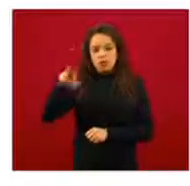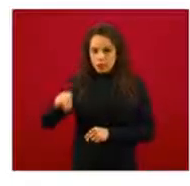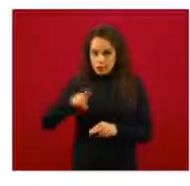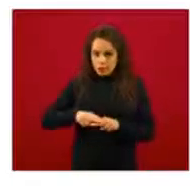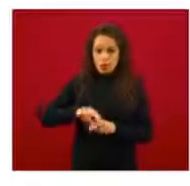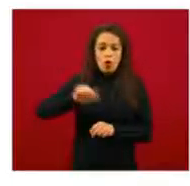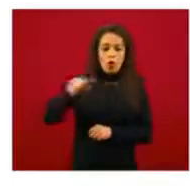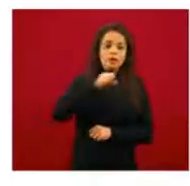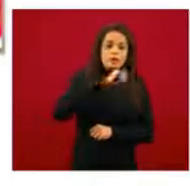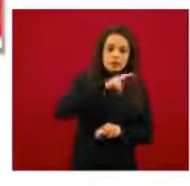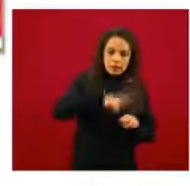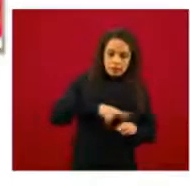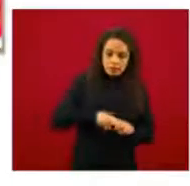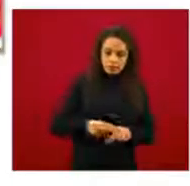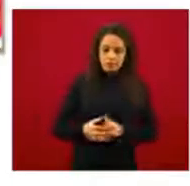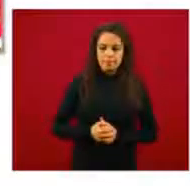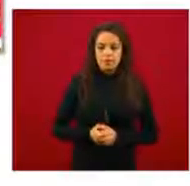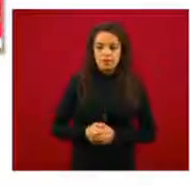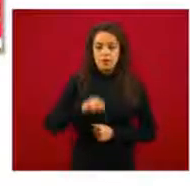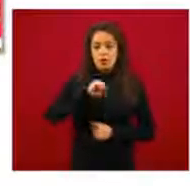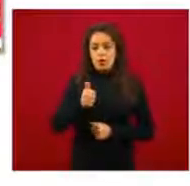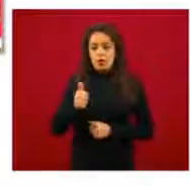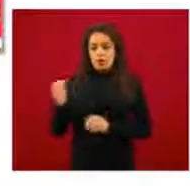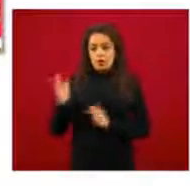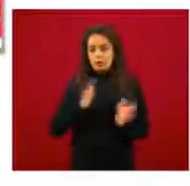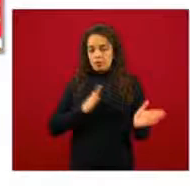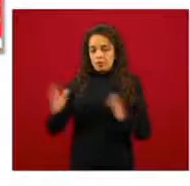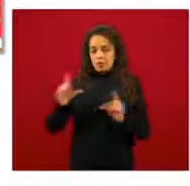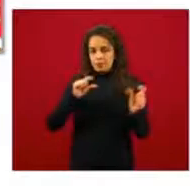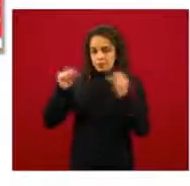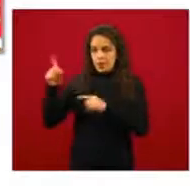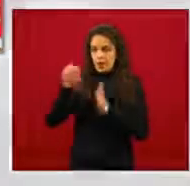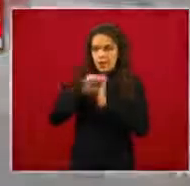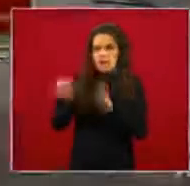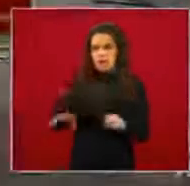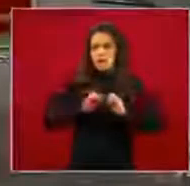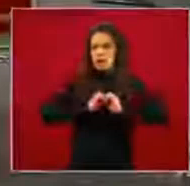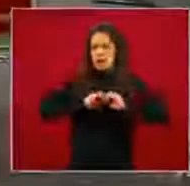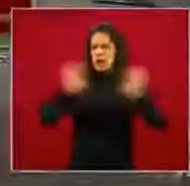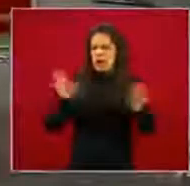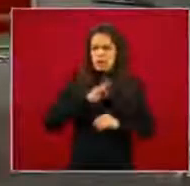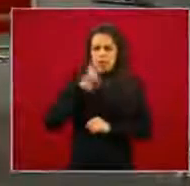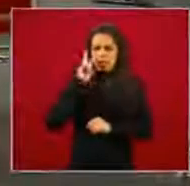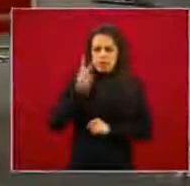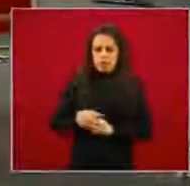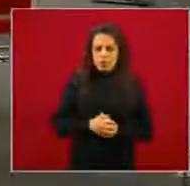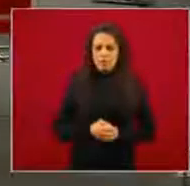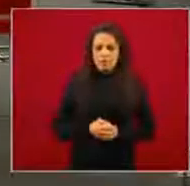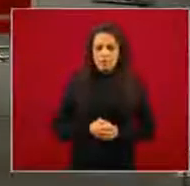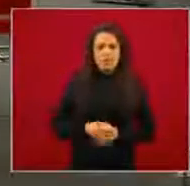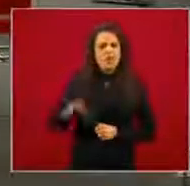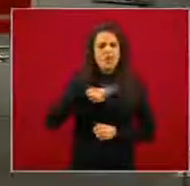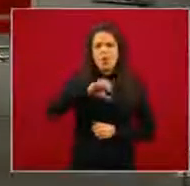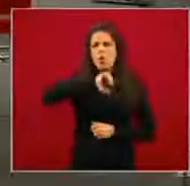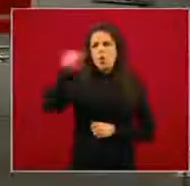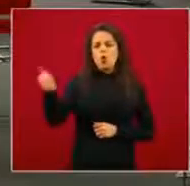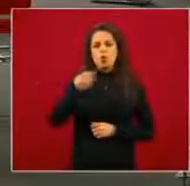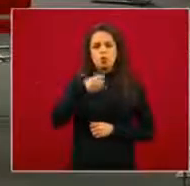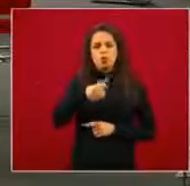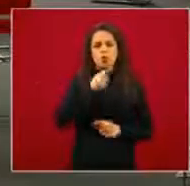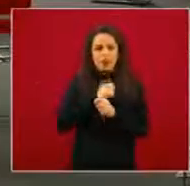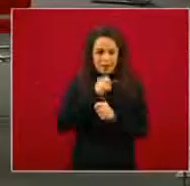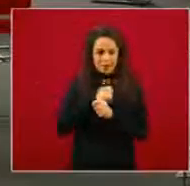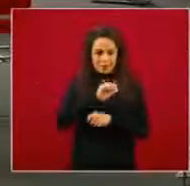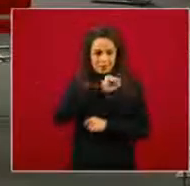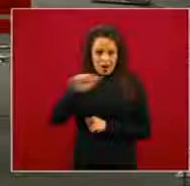the places that are useful. Next one is an example, a very clear example. I'm sorry, there was a previous one in